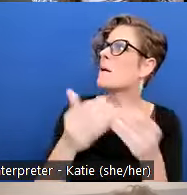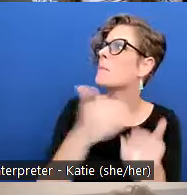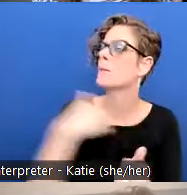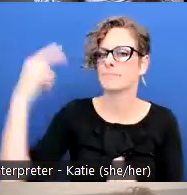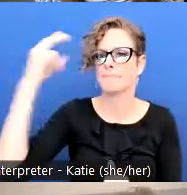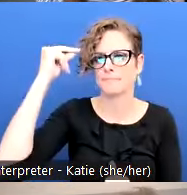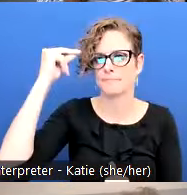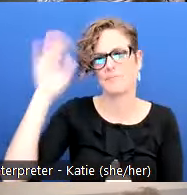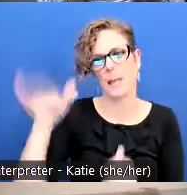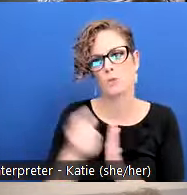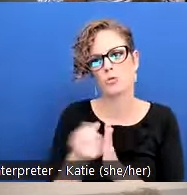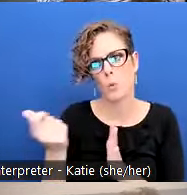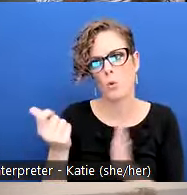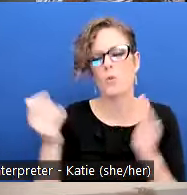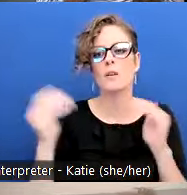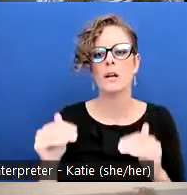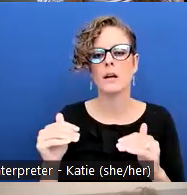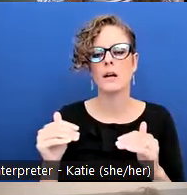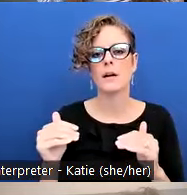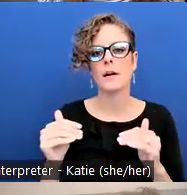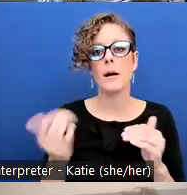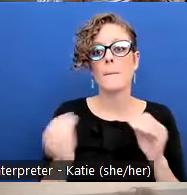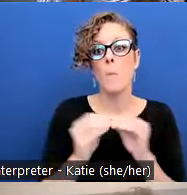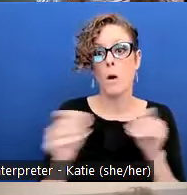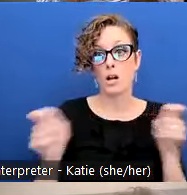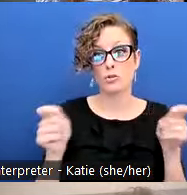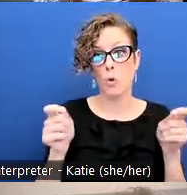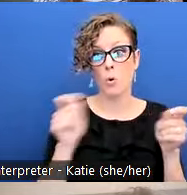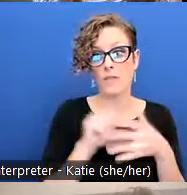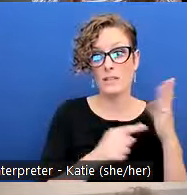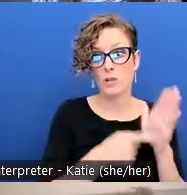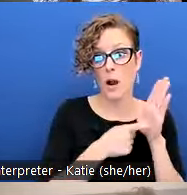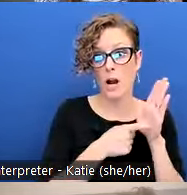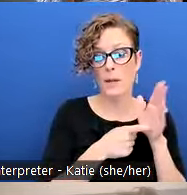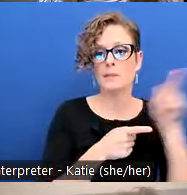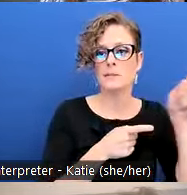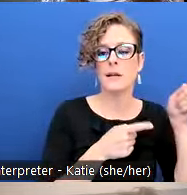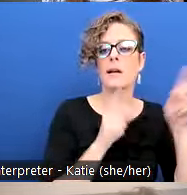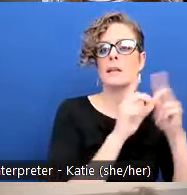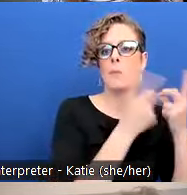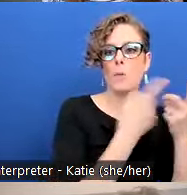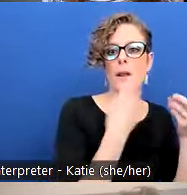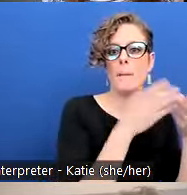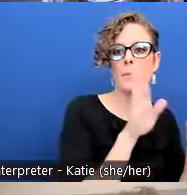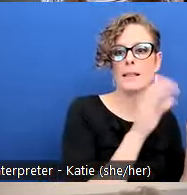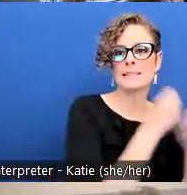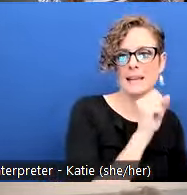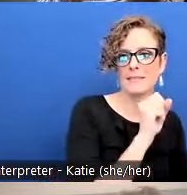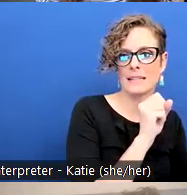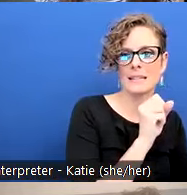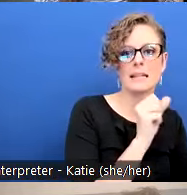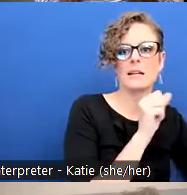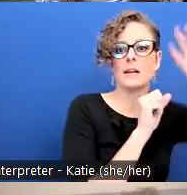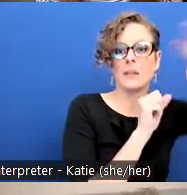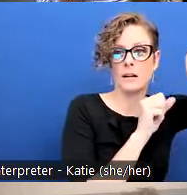more control of some of these requirements to the Department of Public Safety overall, rather than the office specifically.